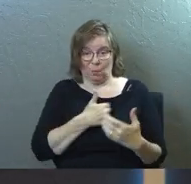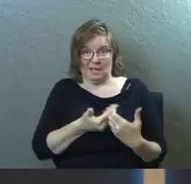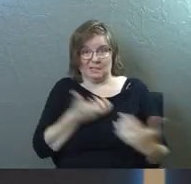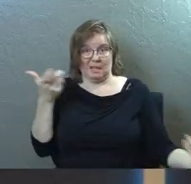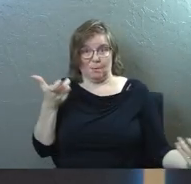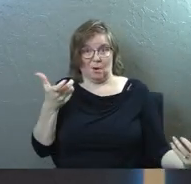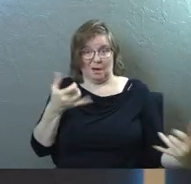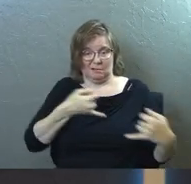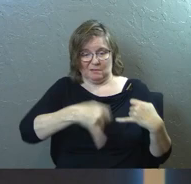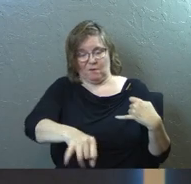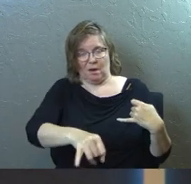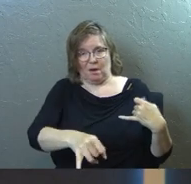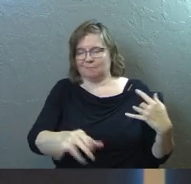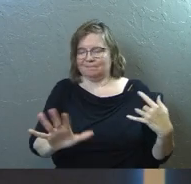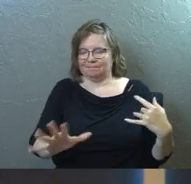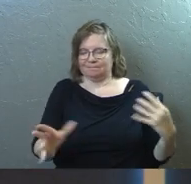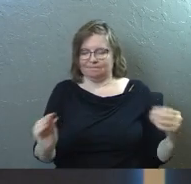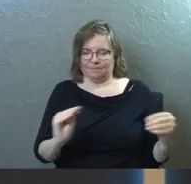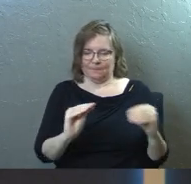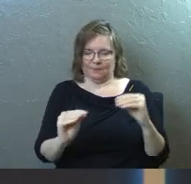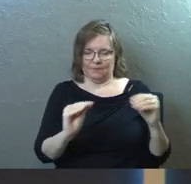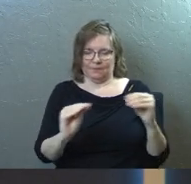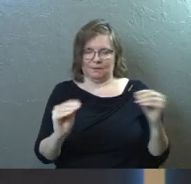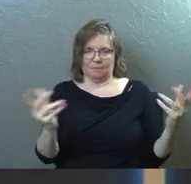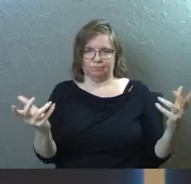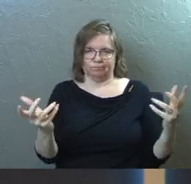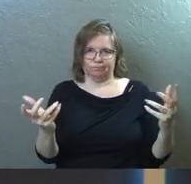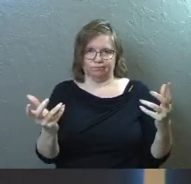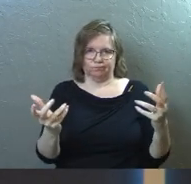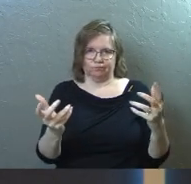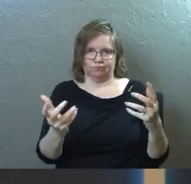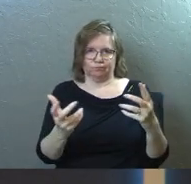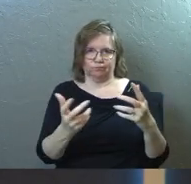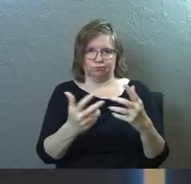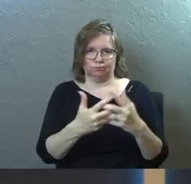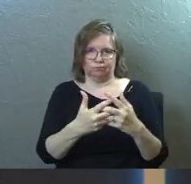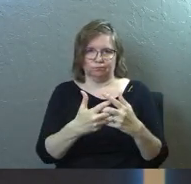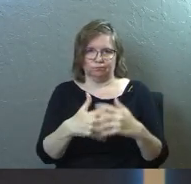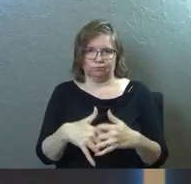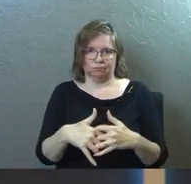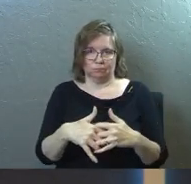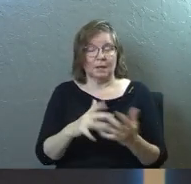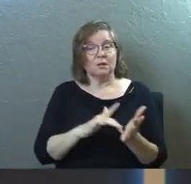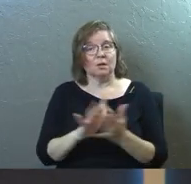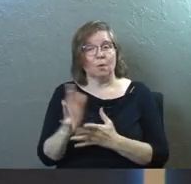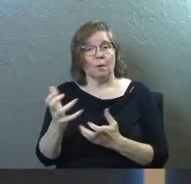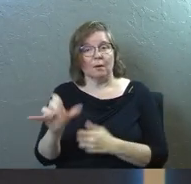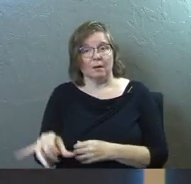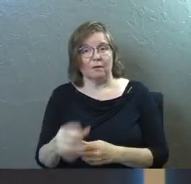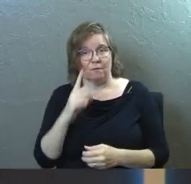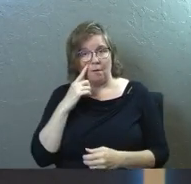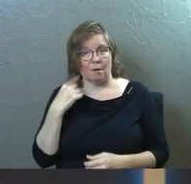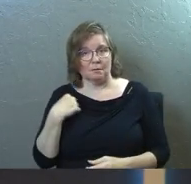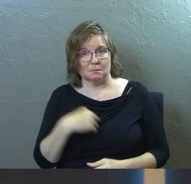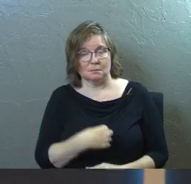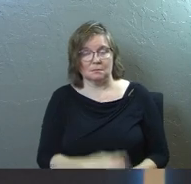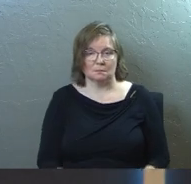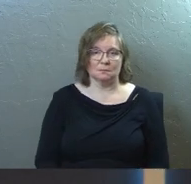divided, and he helps us to get back in step like he helped Paul to get back in step with Mark. And this is what Jesus wants for